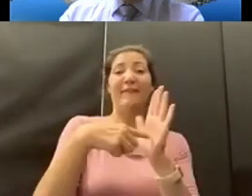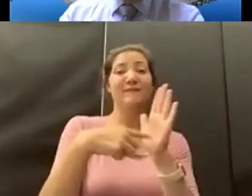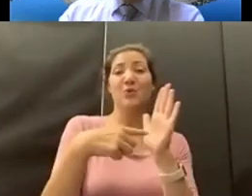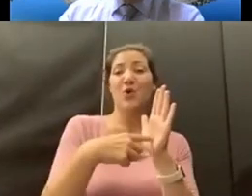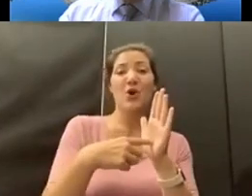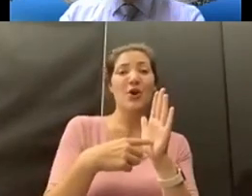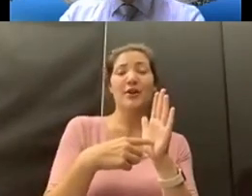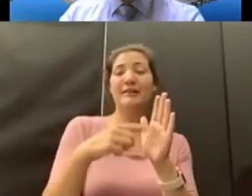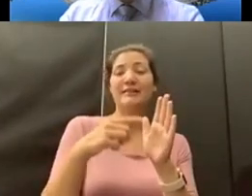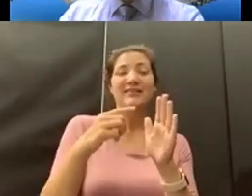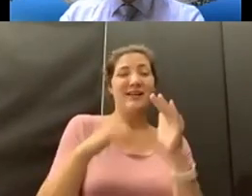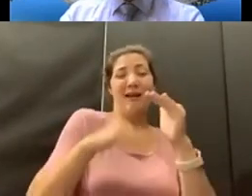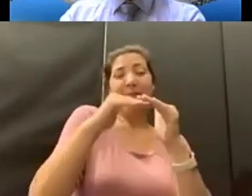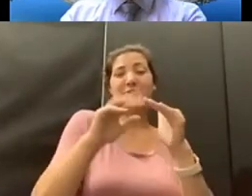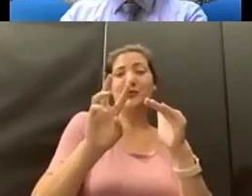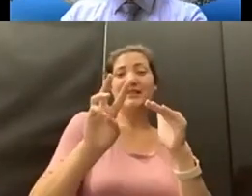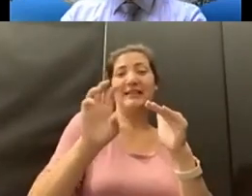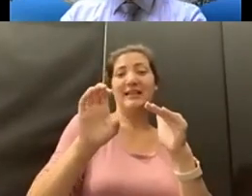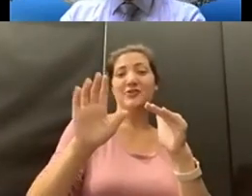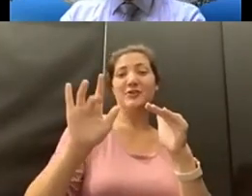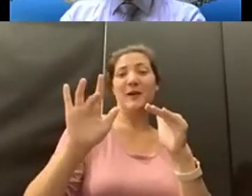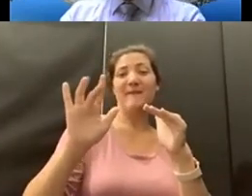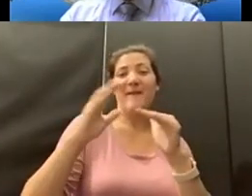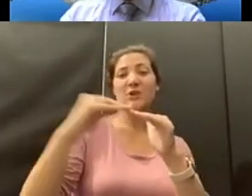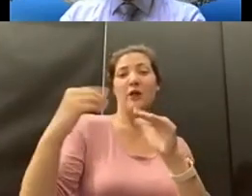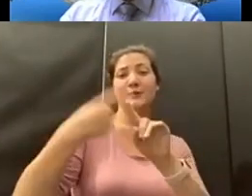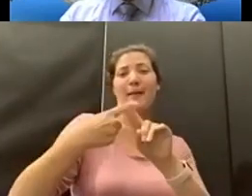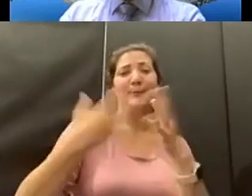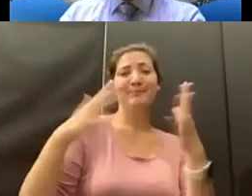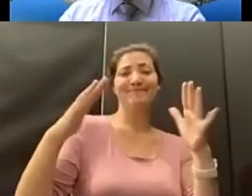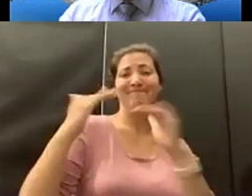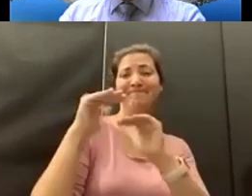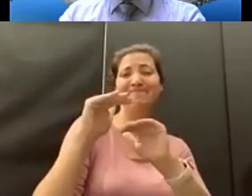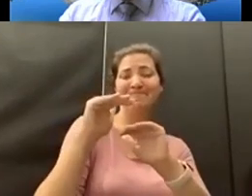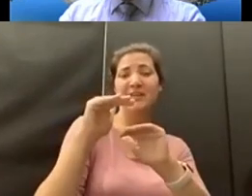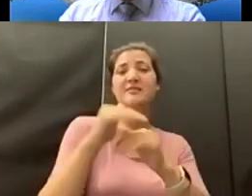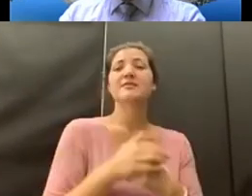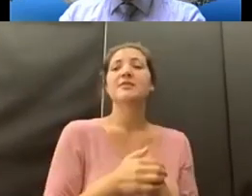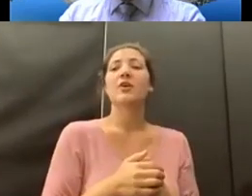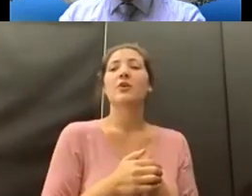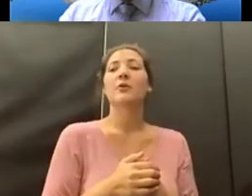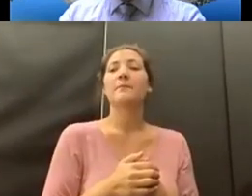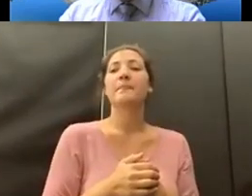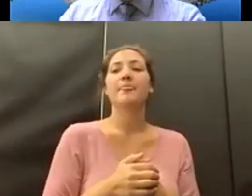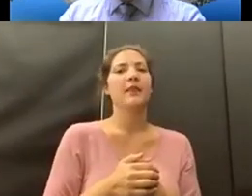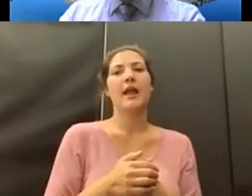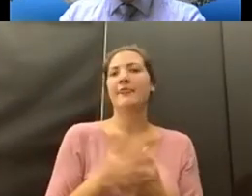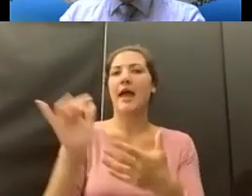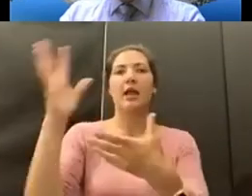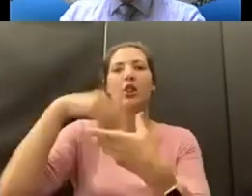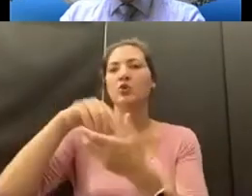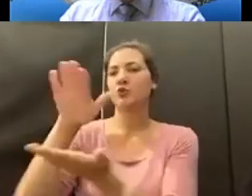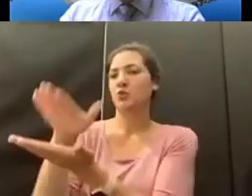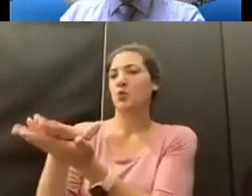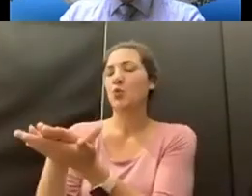$625 a month. That's it. Wow. Okay. So with everything else that she has to do with school and with